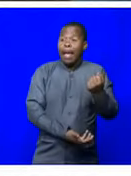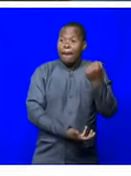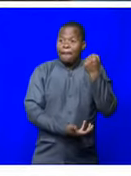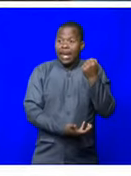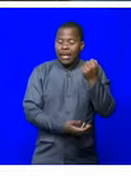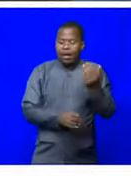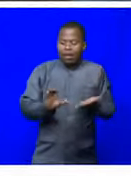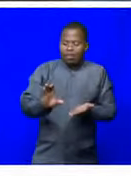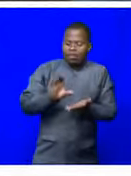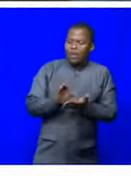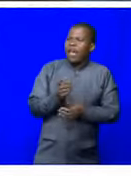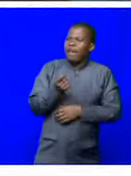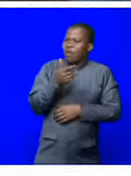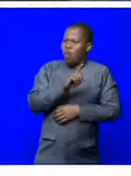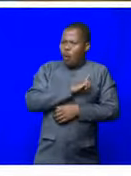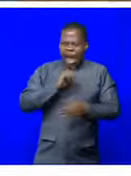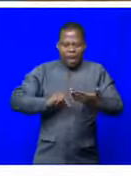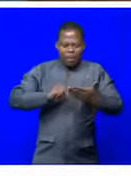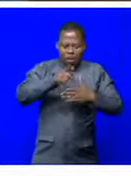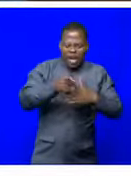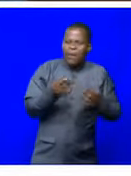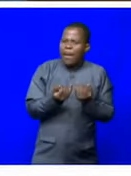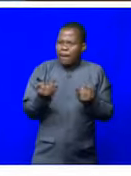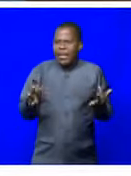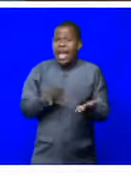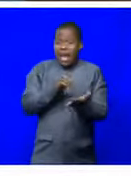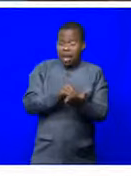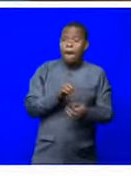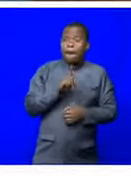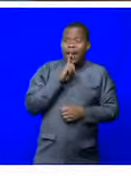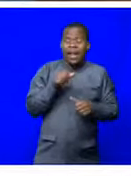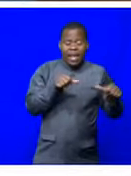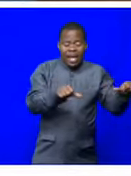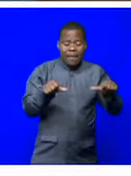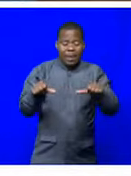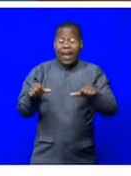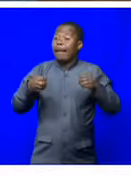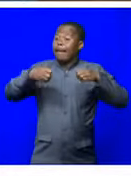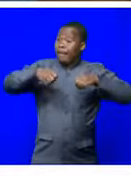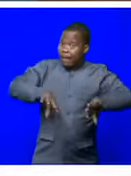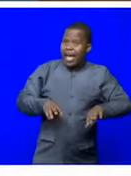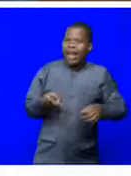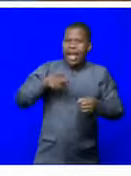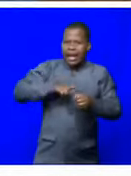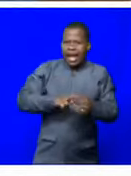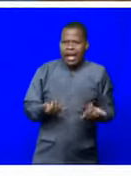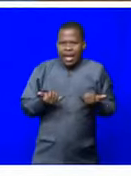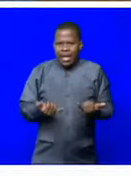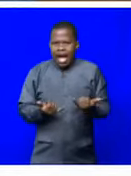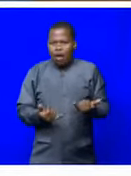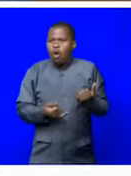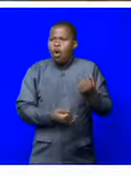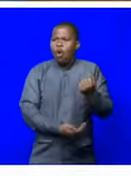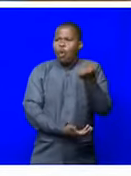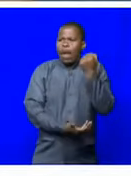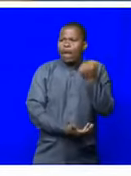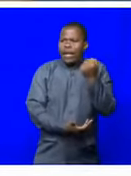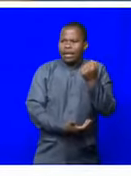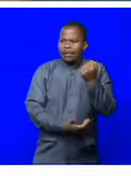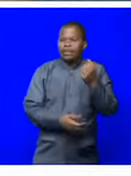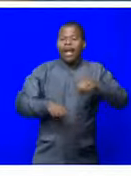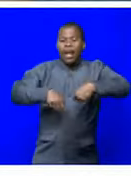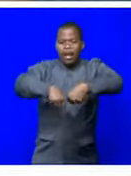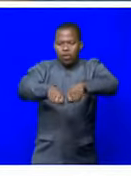ama programs lesinawo kule budget lesinayo sihlalo vele ngeke akusakhona lokuthi sifike kutotonge letinkundla